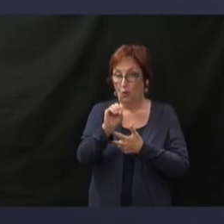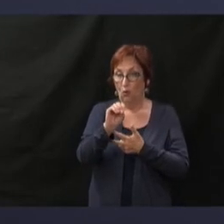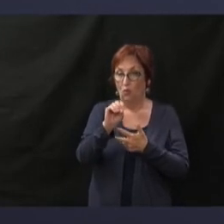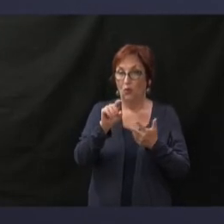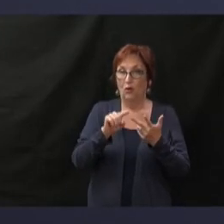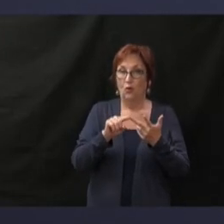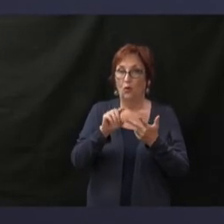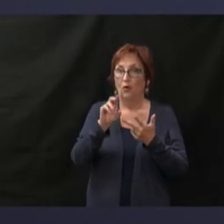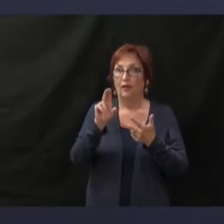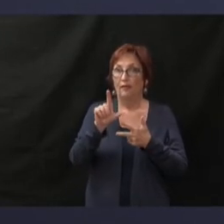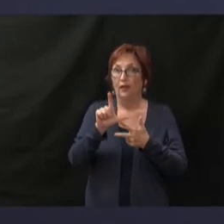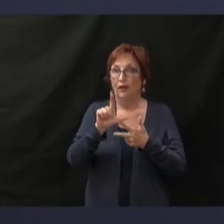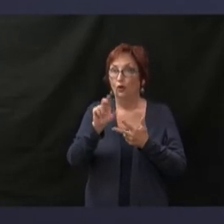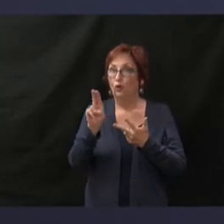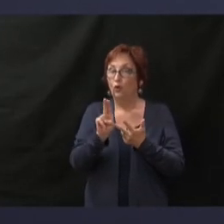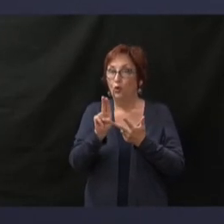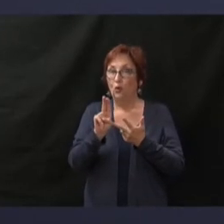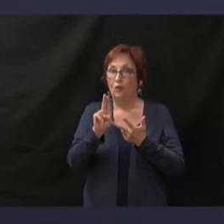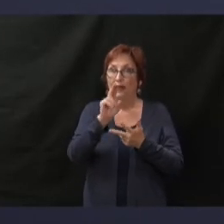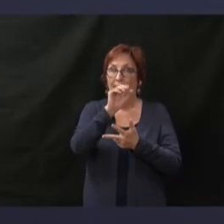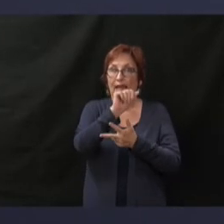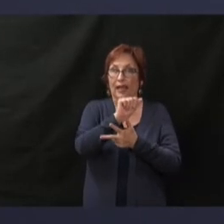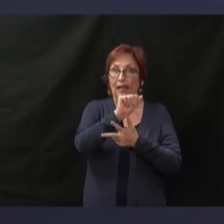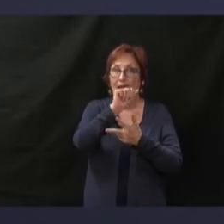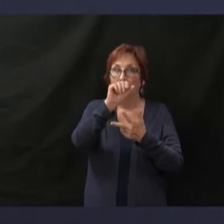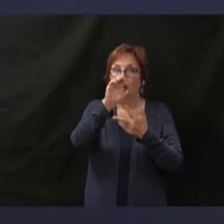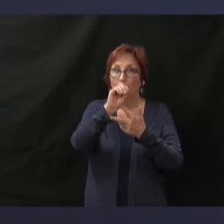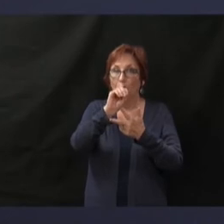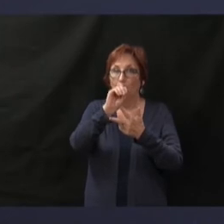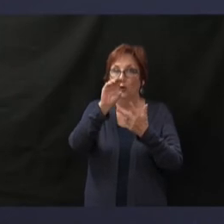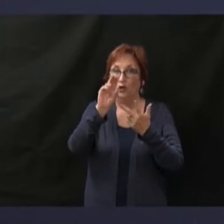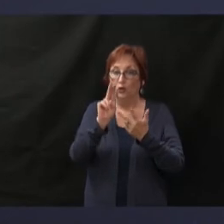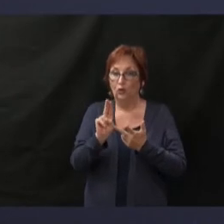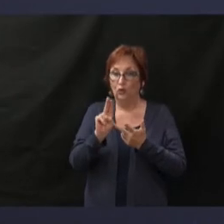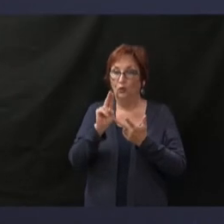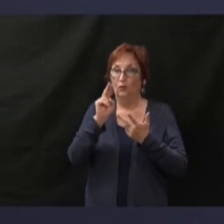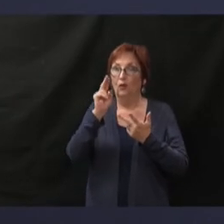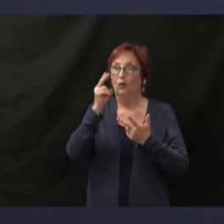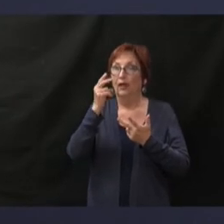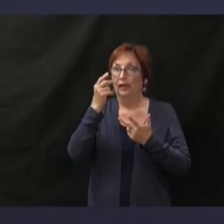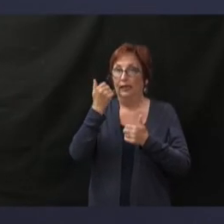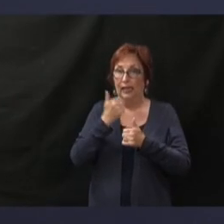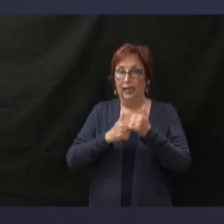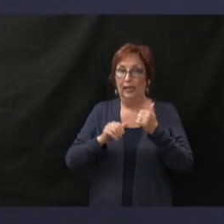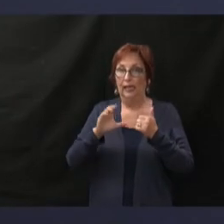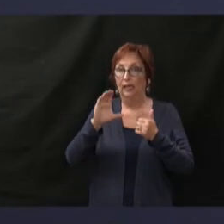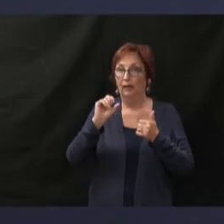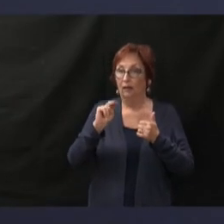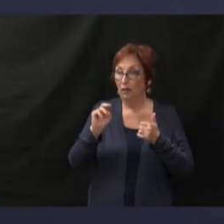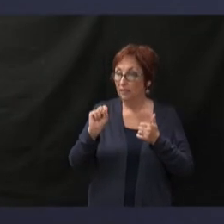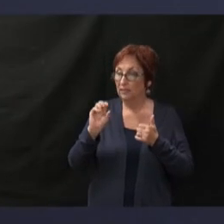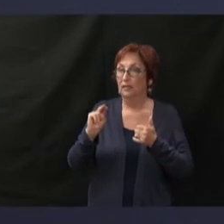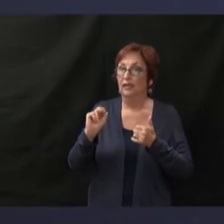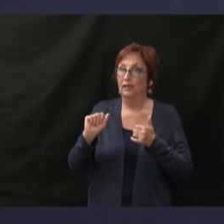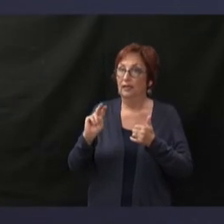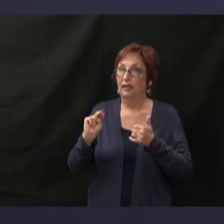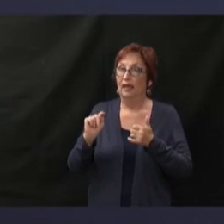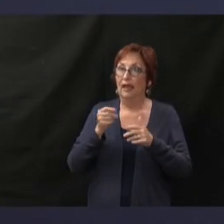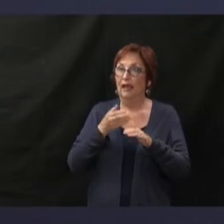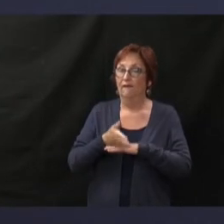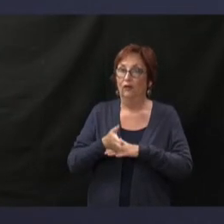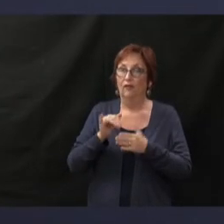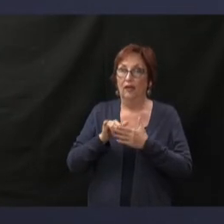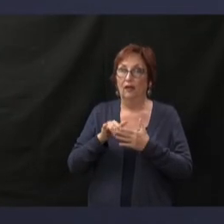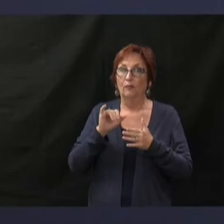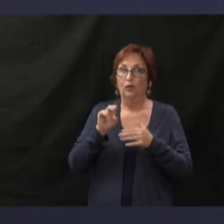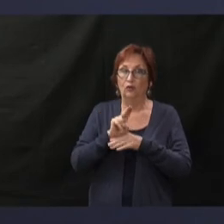or a U, or any consonant after the k, I'm going to use a C like in